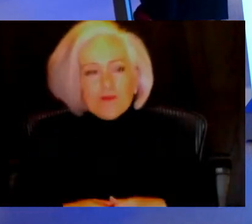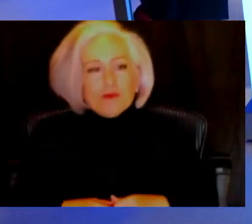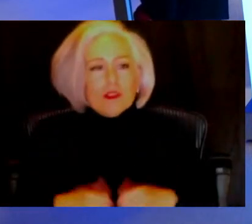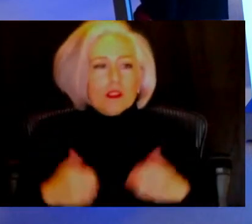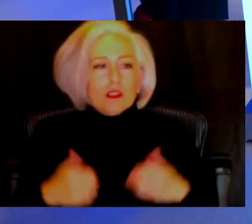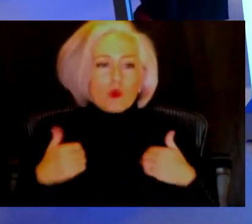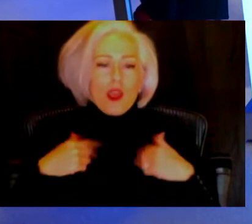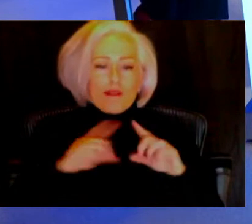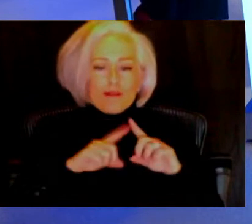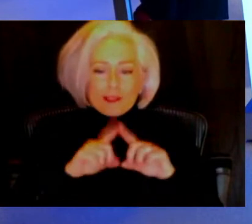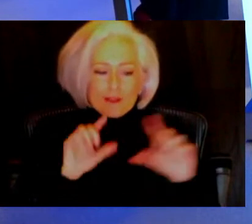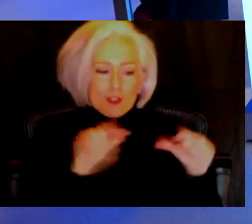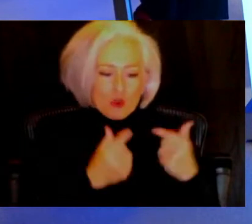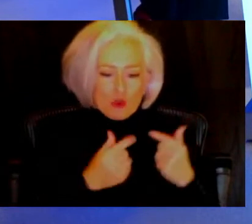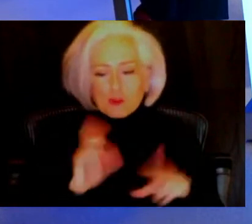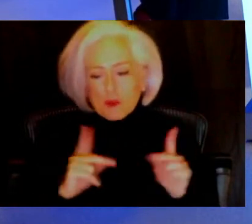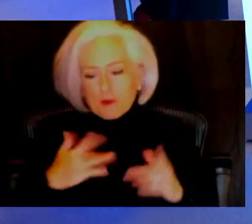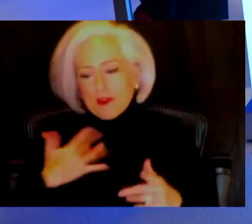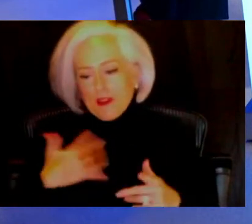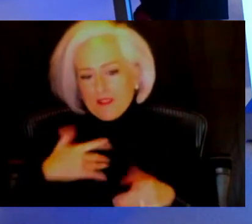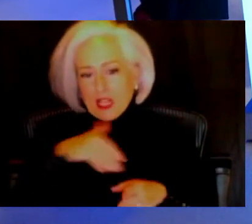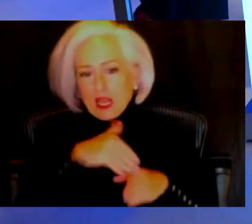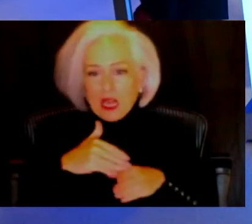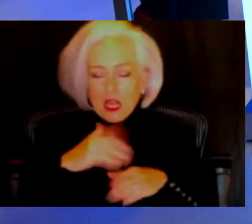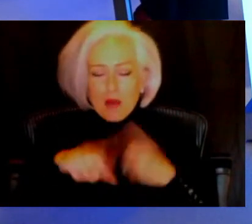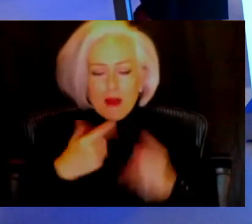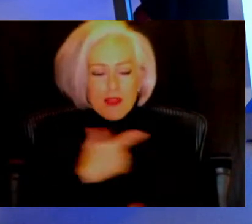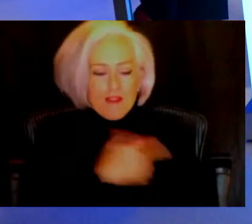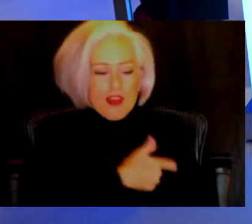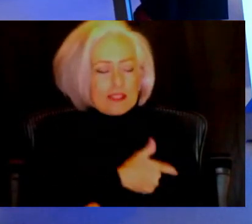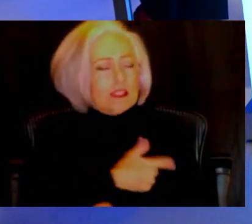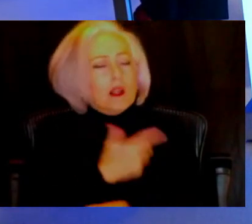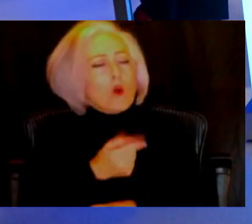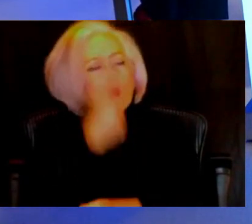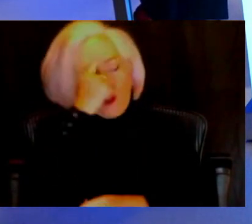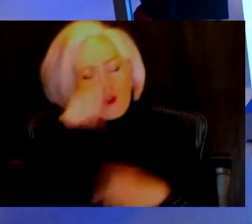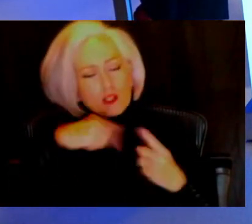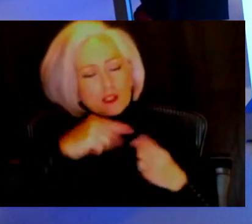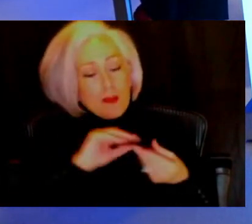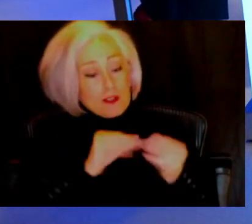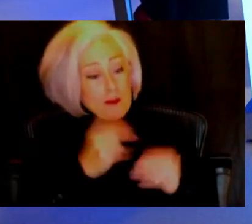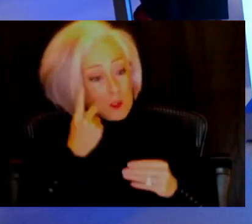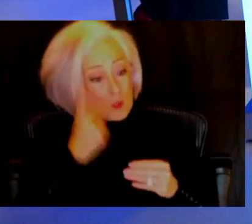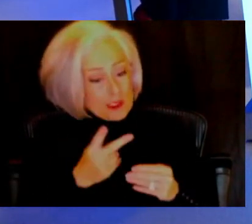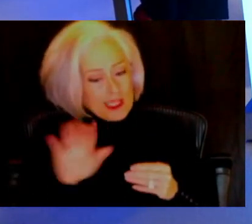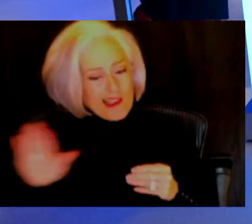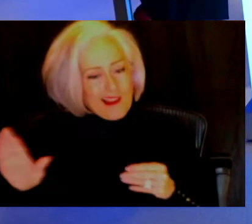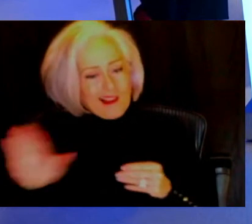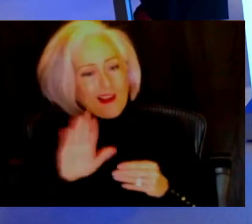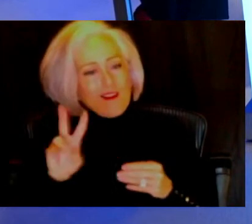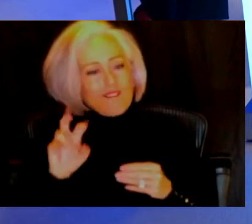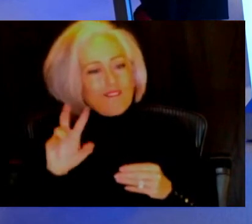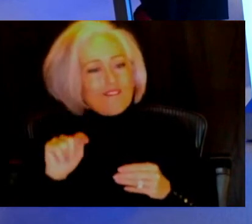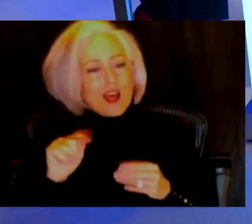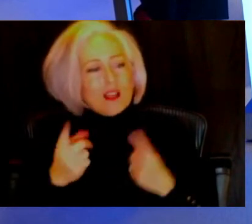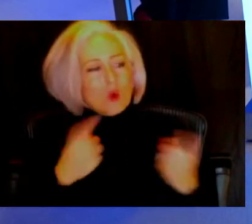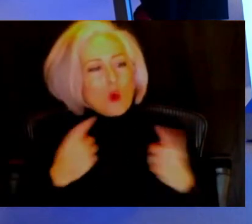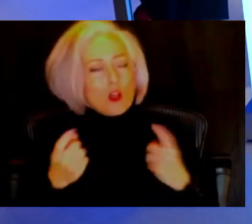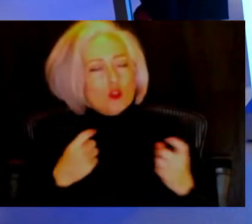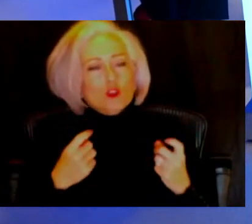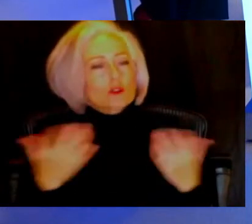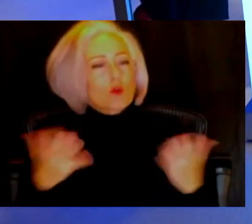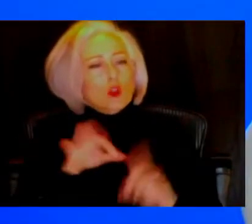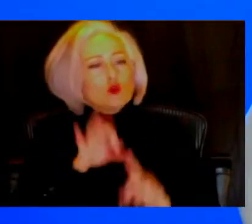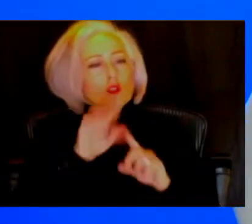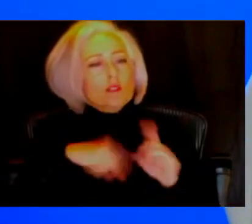different groups. But what are your thoughts about the numbers we're seeing and maybe the questions they have? What makes that group unique as far as getting